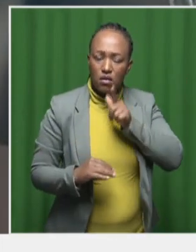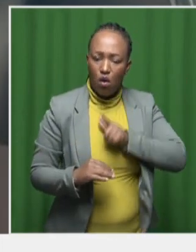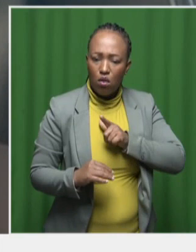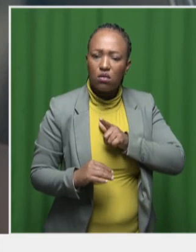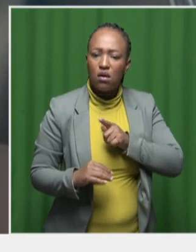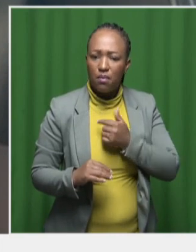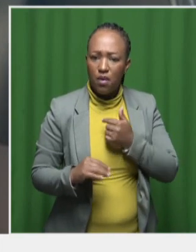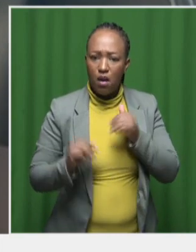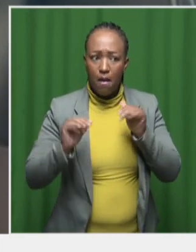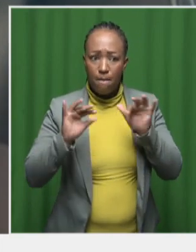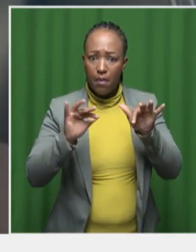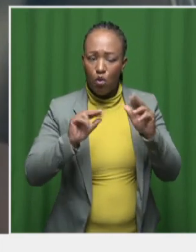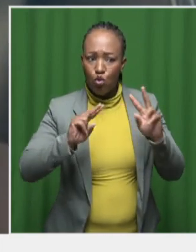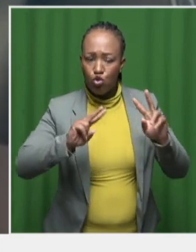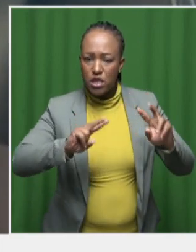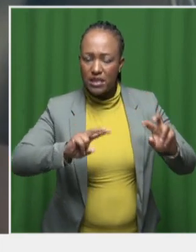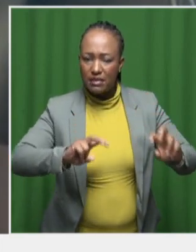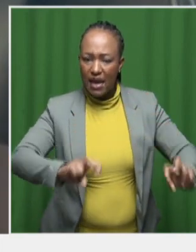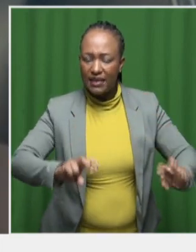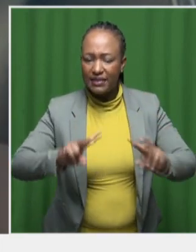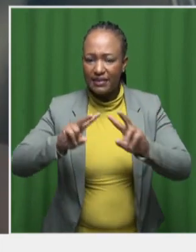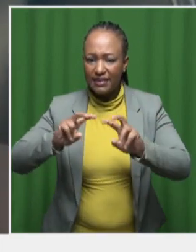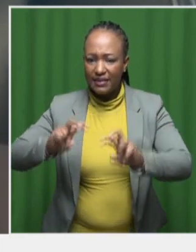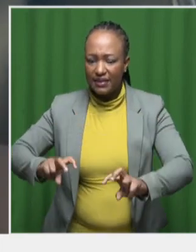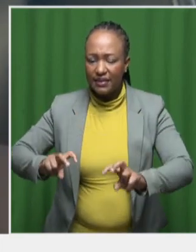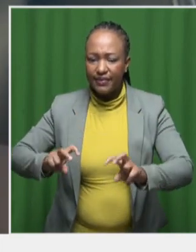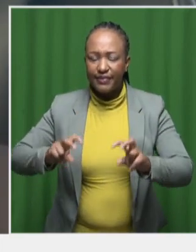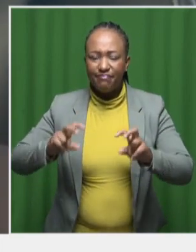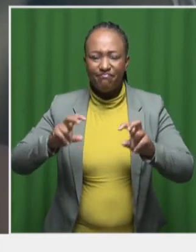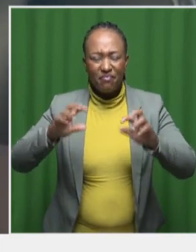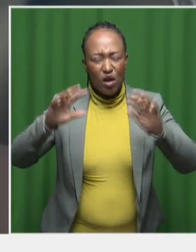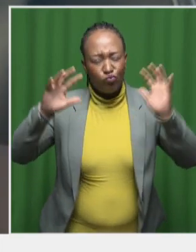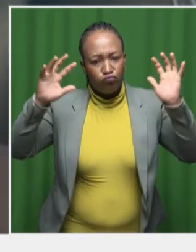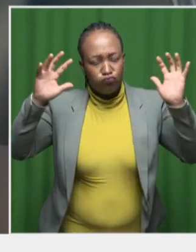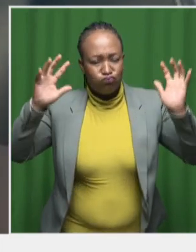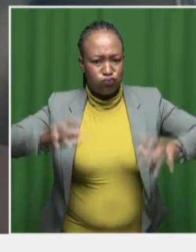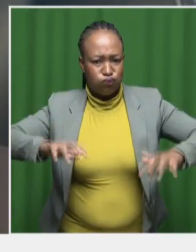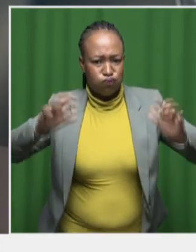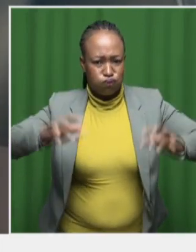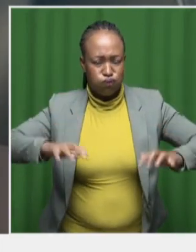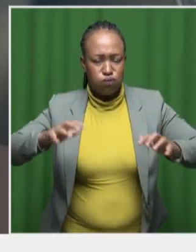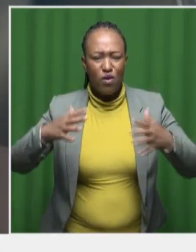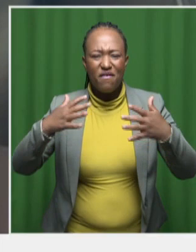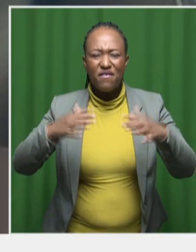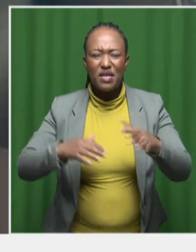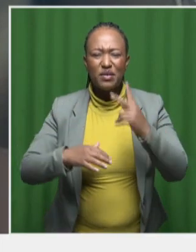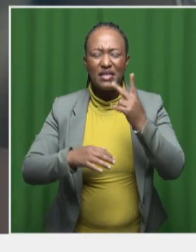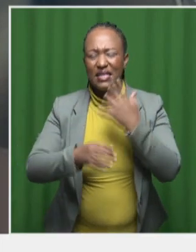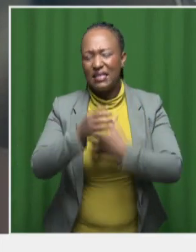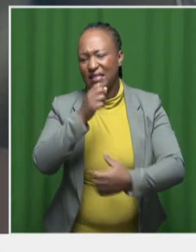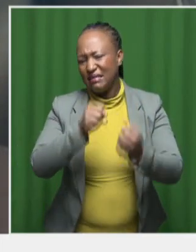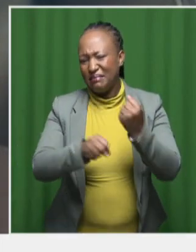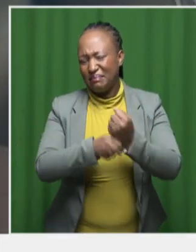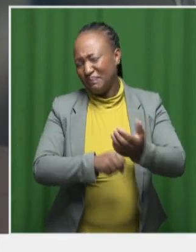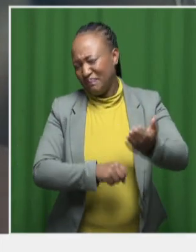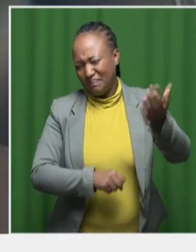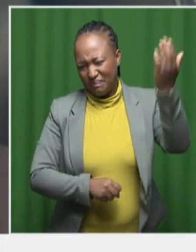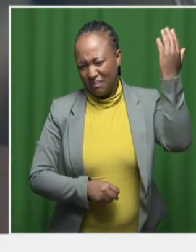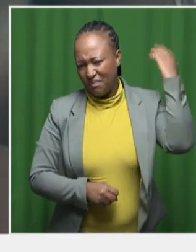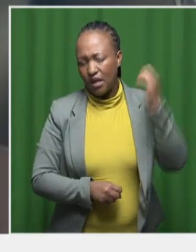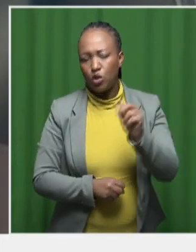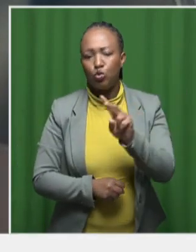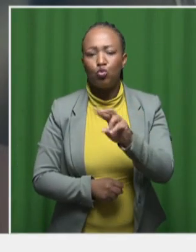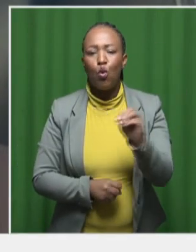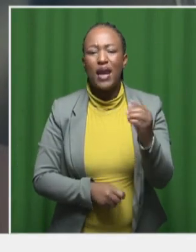have researched that the rainfall that we received in eThekwini was last seen in 200 years ago. So looking at